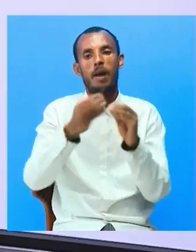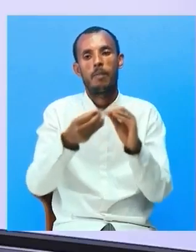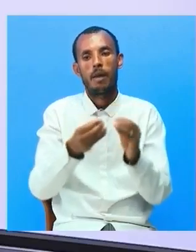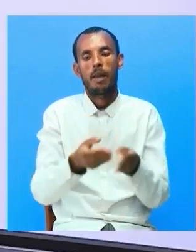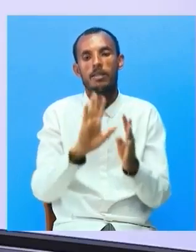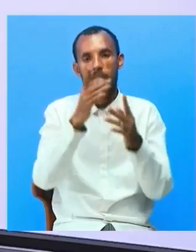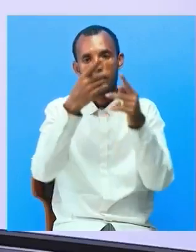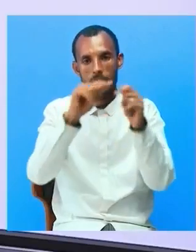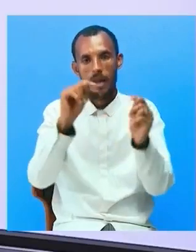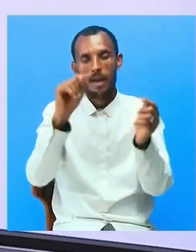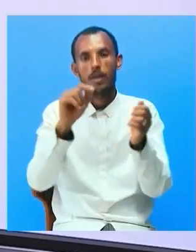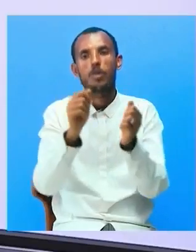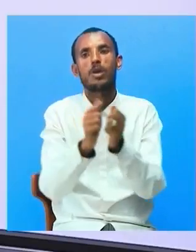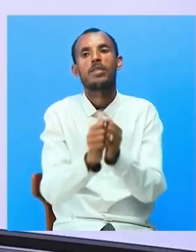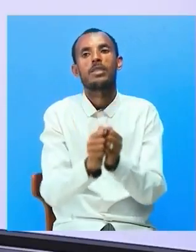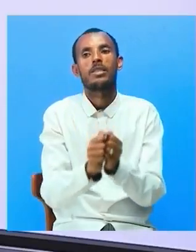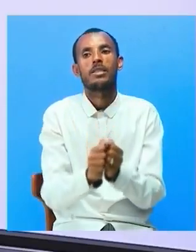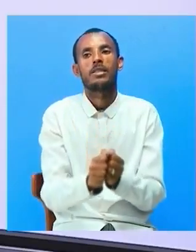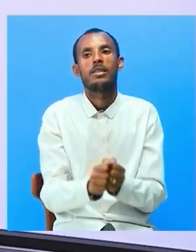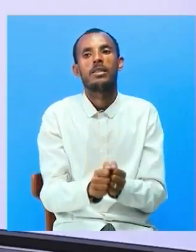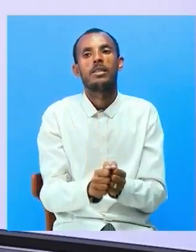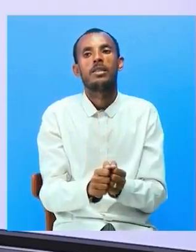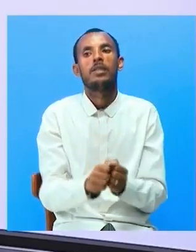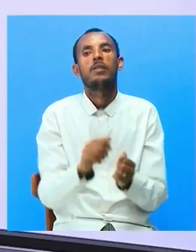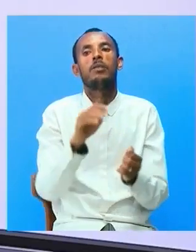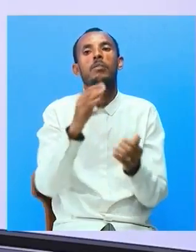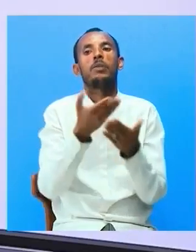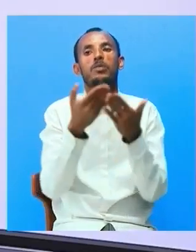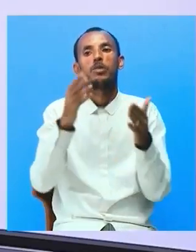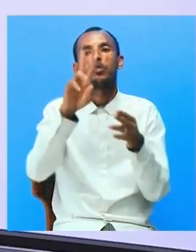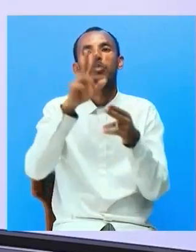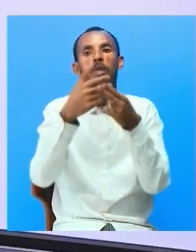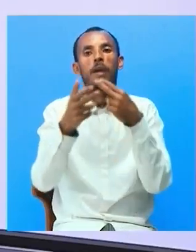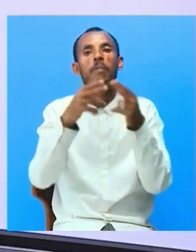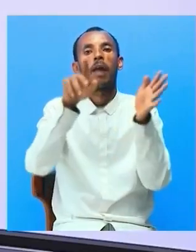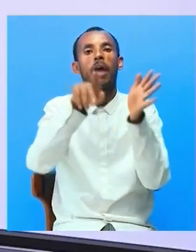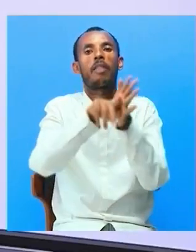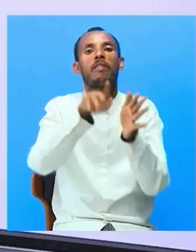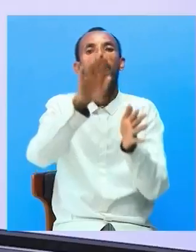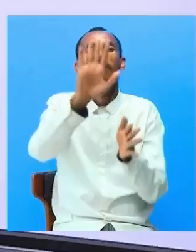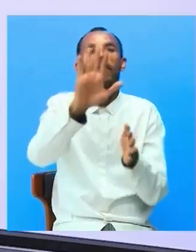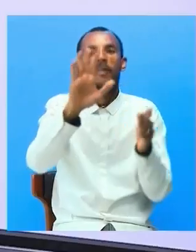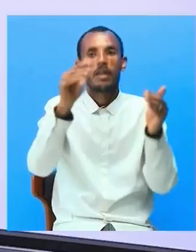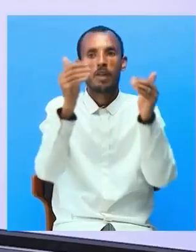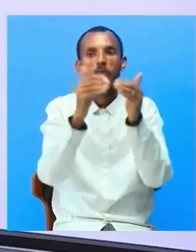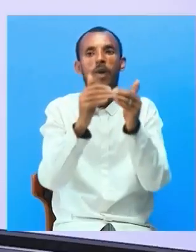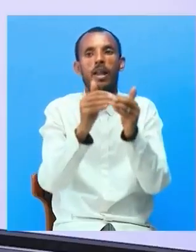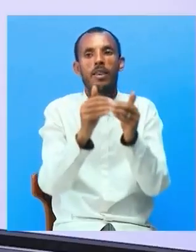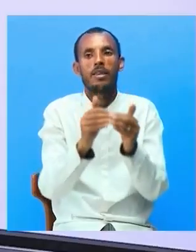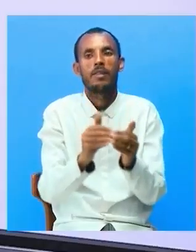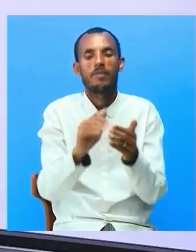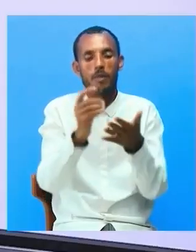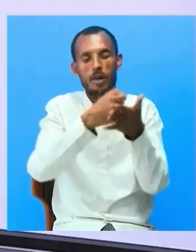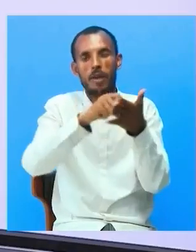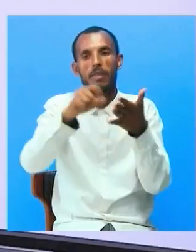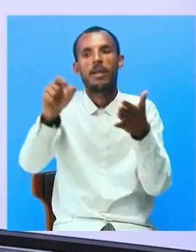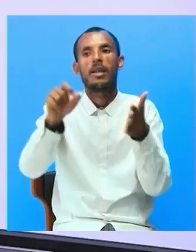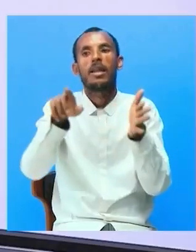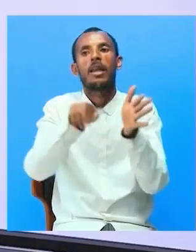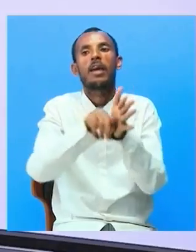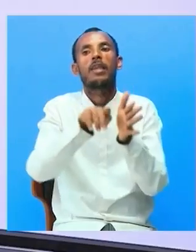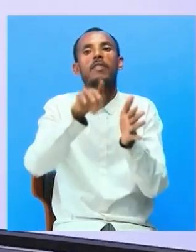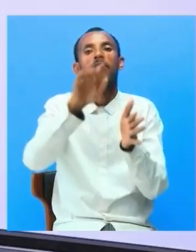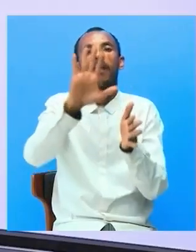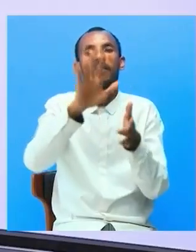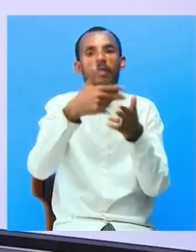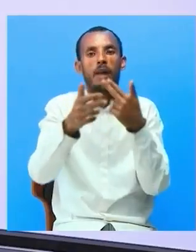try together this question. By the way, 2 times -5 is equivalently written as -5 times